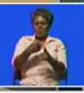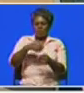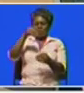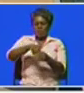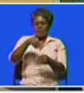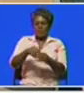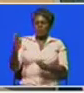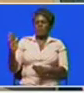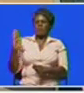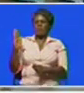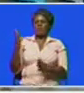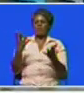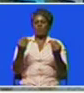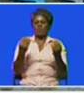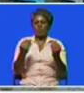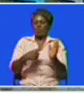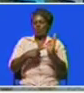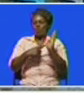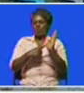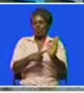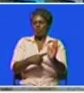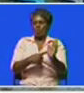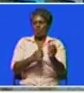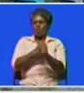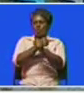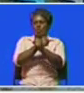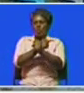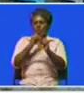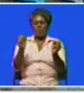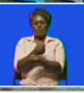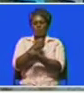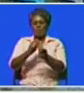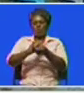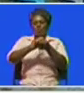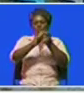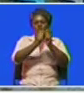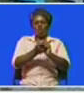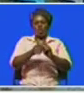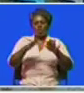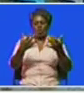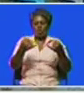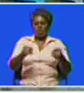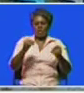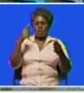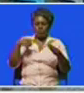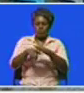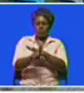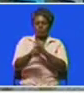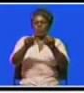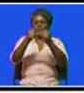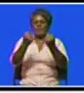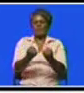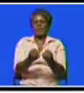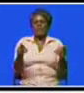experts from security software companies had shown the system in no way suffered manipulation of data and or attempts to penetrate the system. The